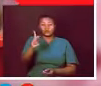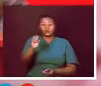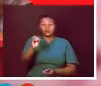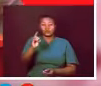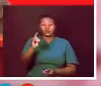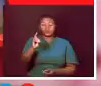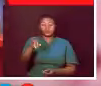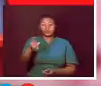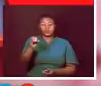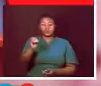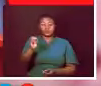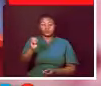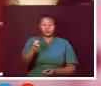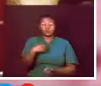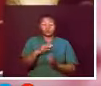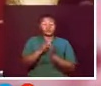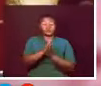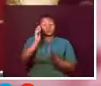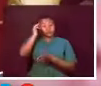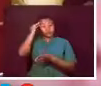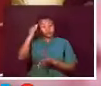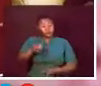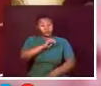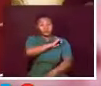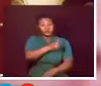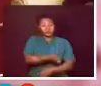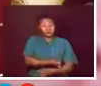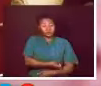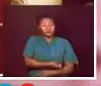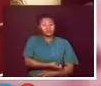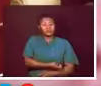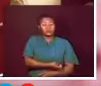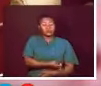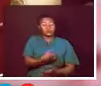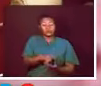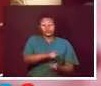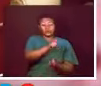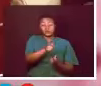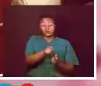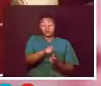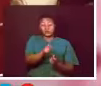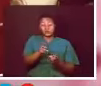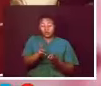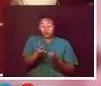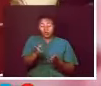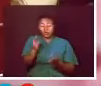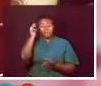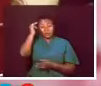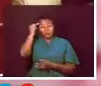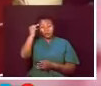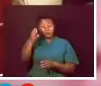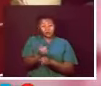Mr. Speaker, I rise to ask the Minister for Energy and Green Transition the specific steps the ministry is taking